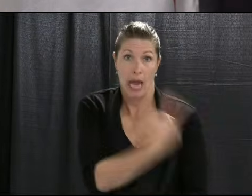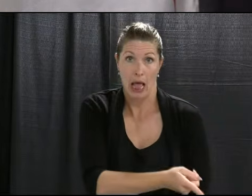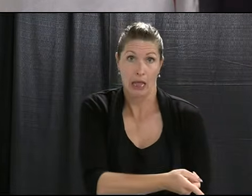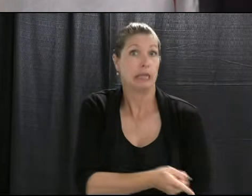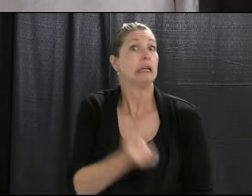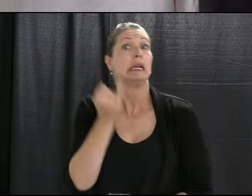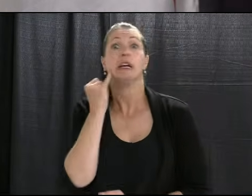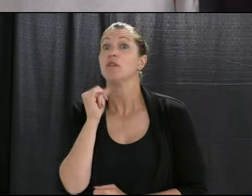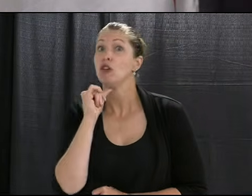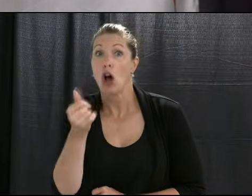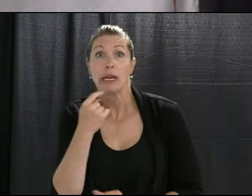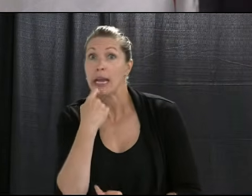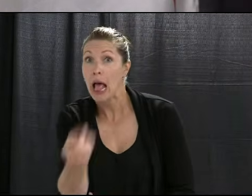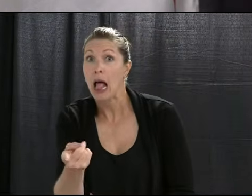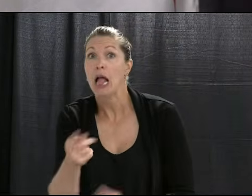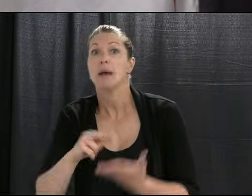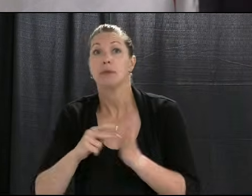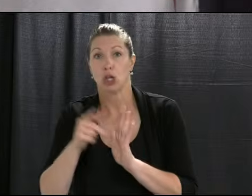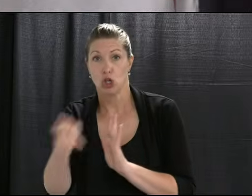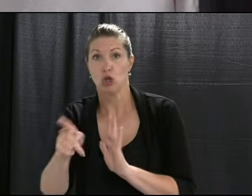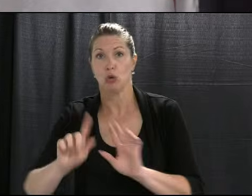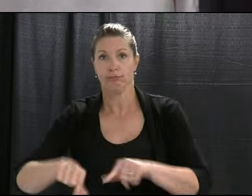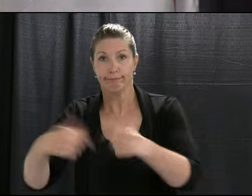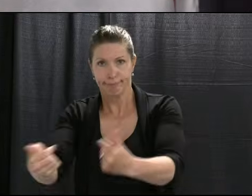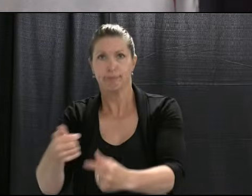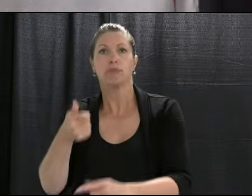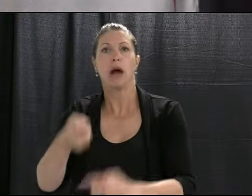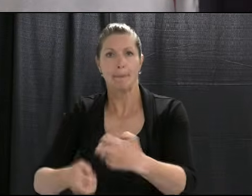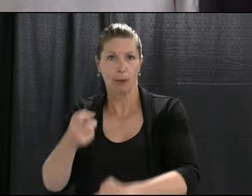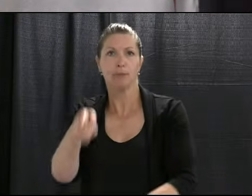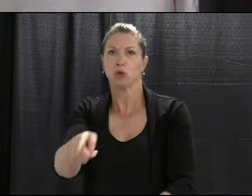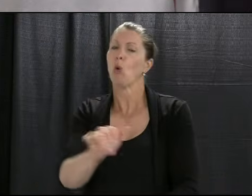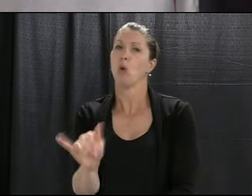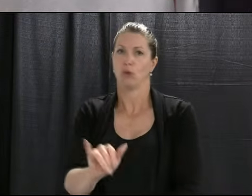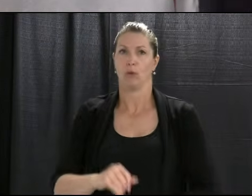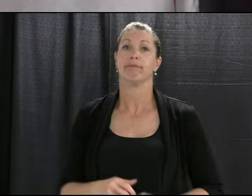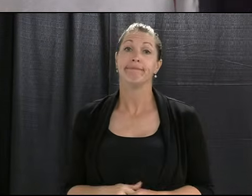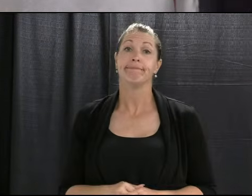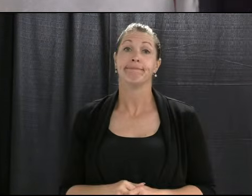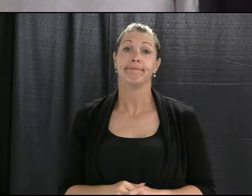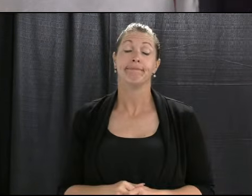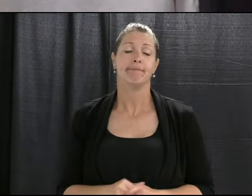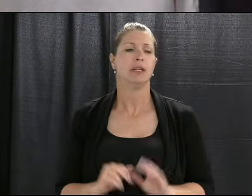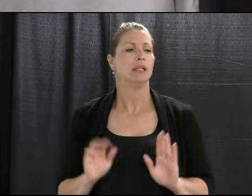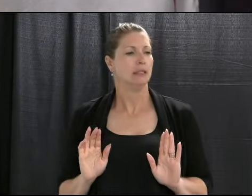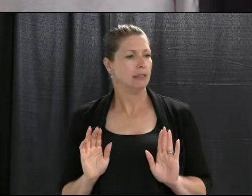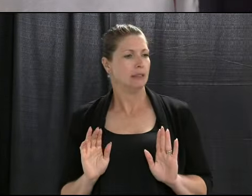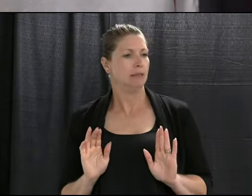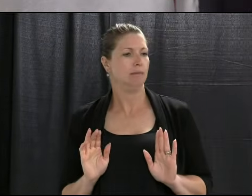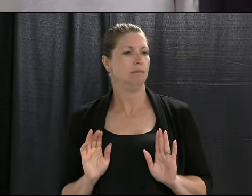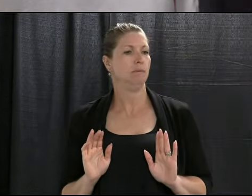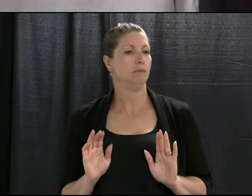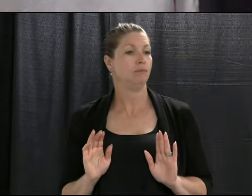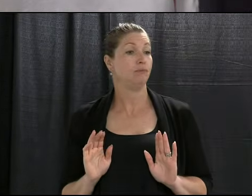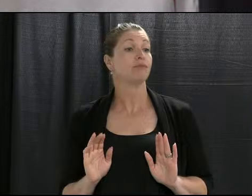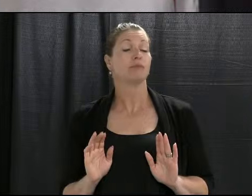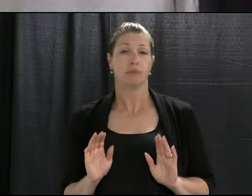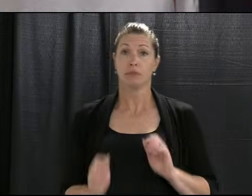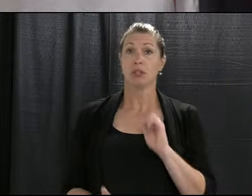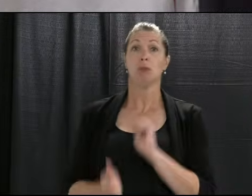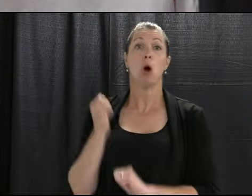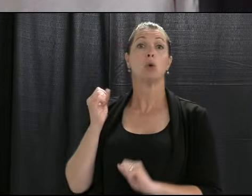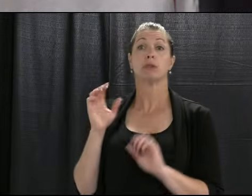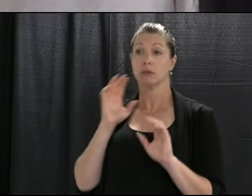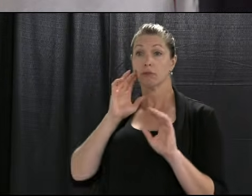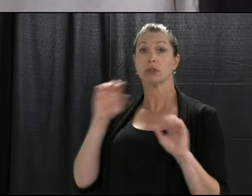you're helping them. So that final message, the majority, as the Premier said,